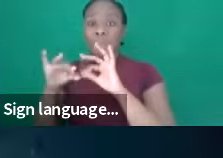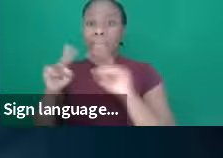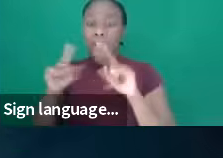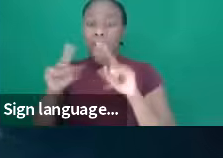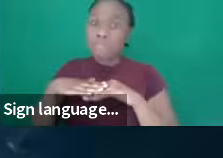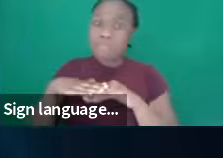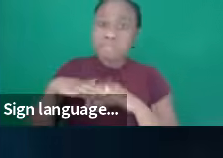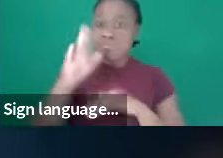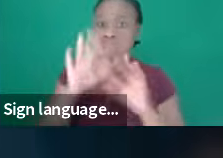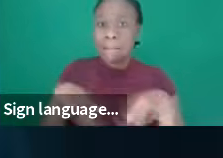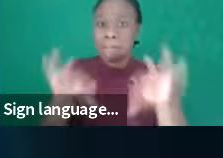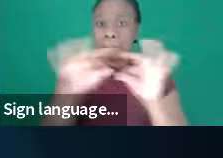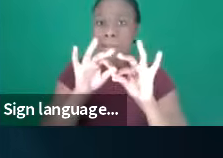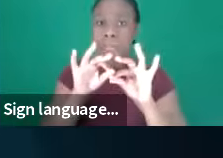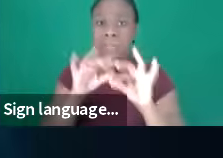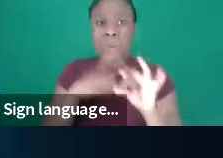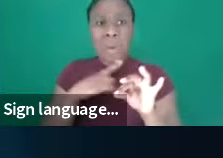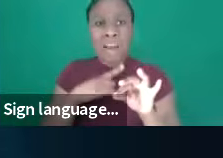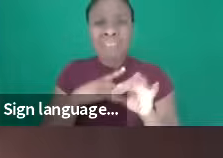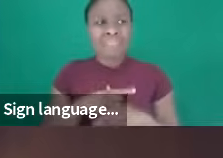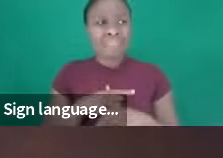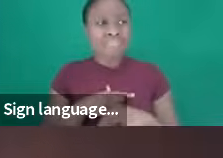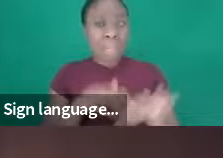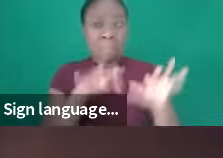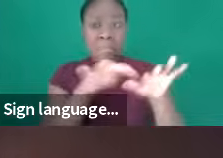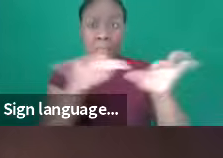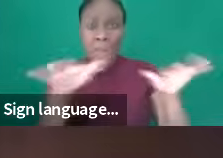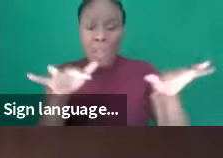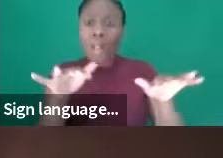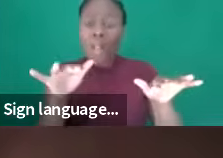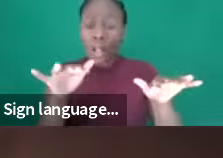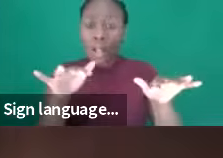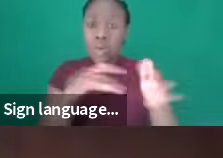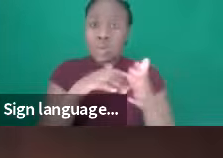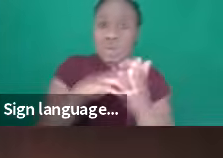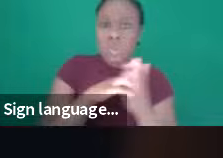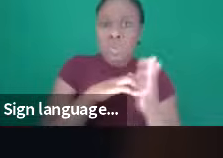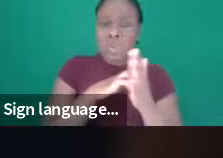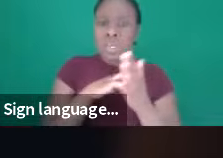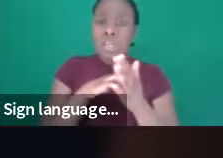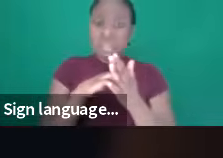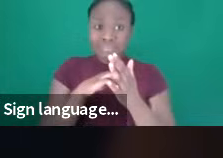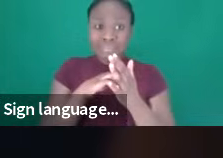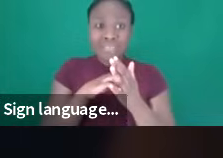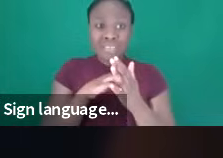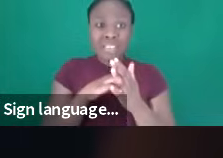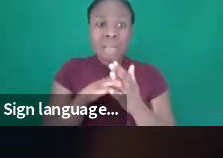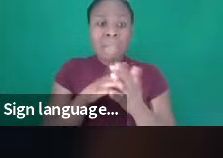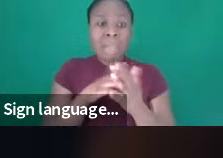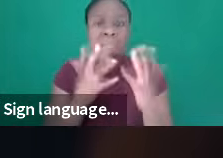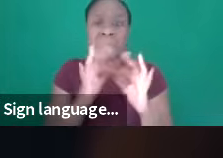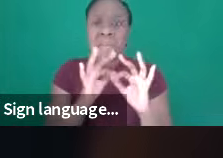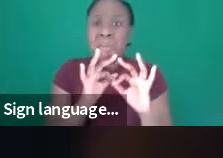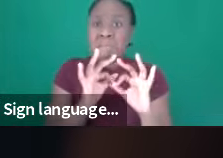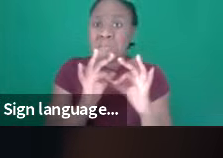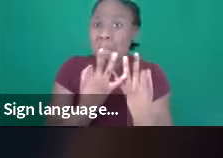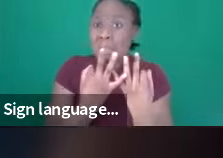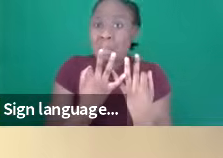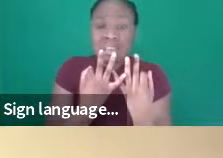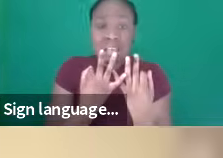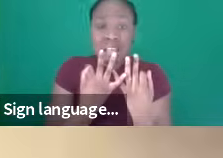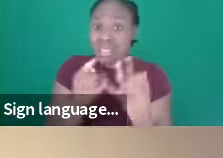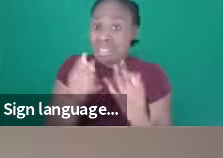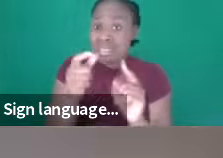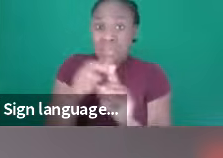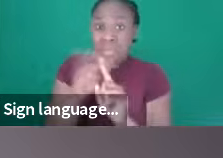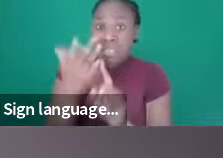those who are exposed to harm to keep us away from it. The ones that leave behind all that they love. Your tax matters